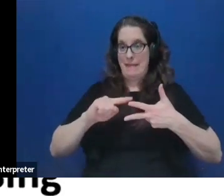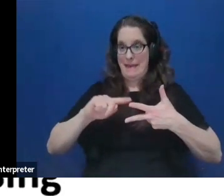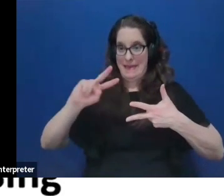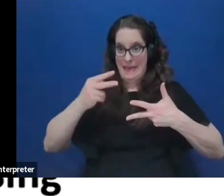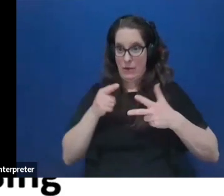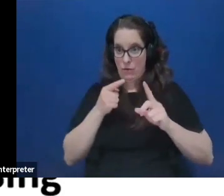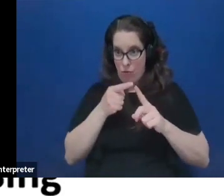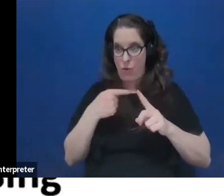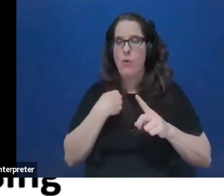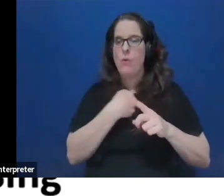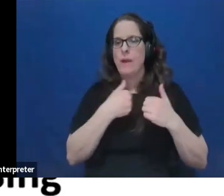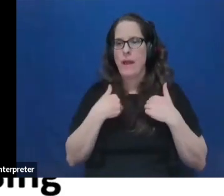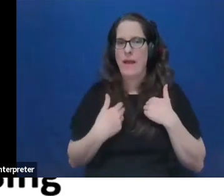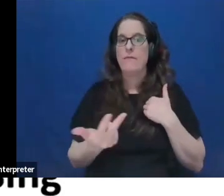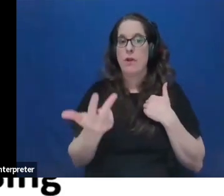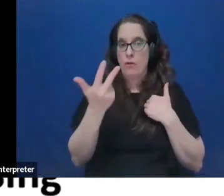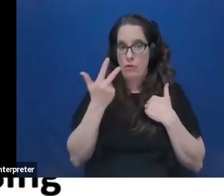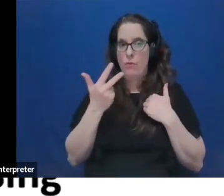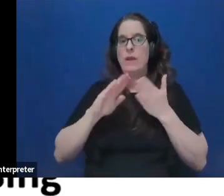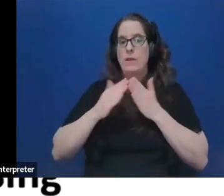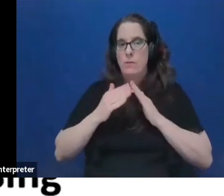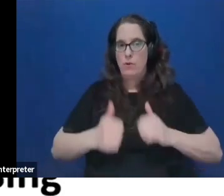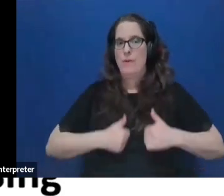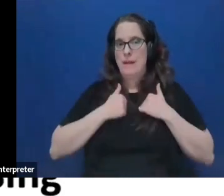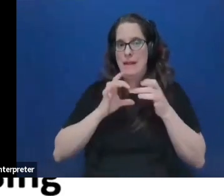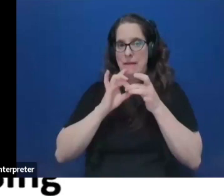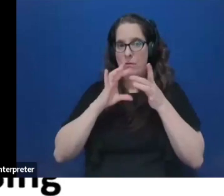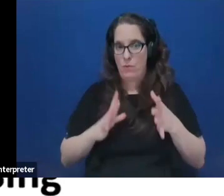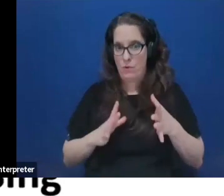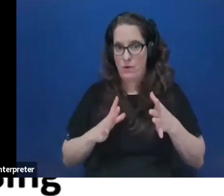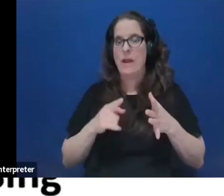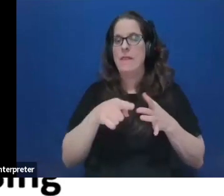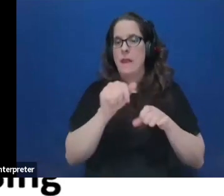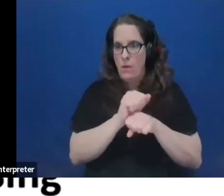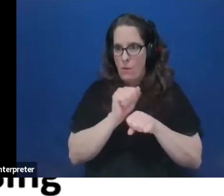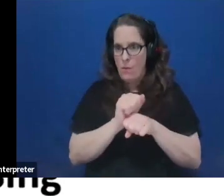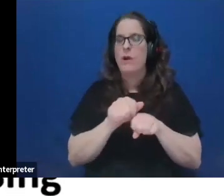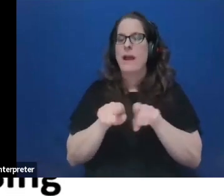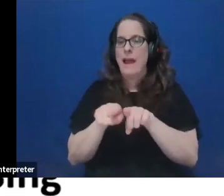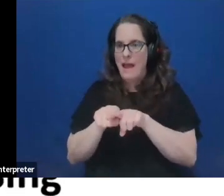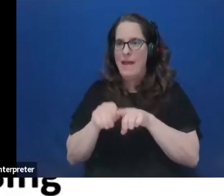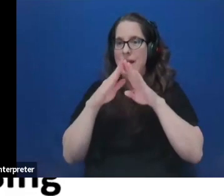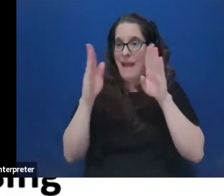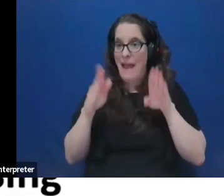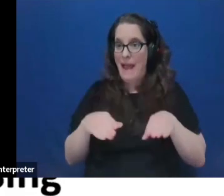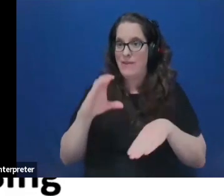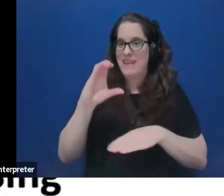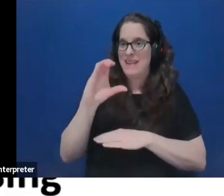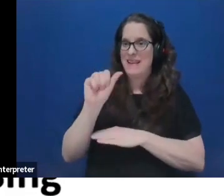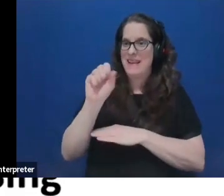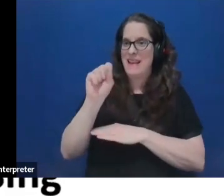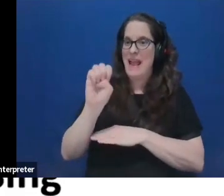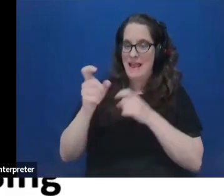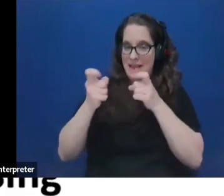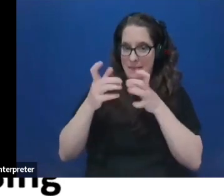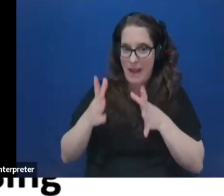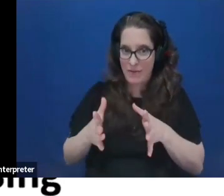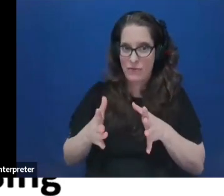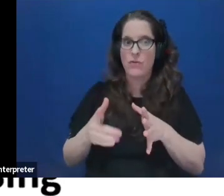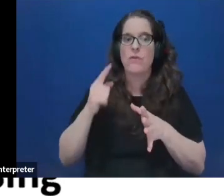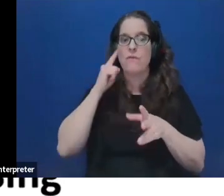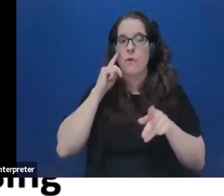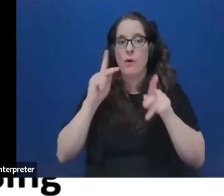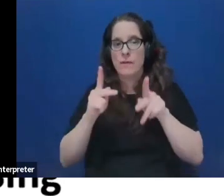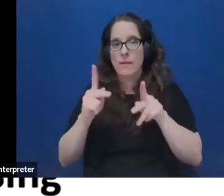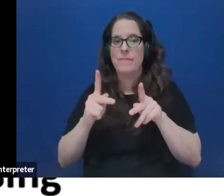coordinators who work as housing case managers for individuals who are receiving DDA services or are on the DDA waiting